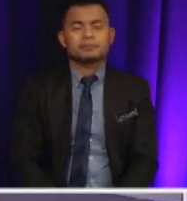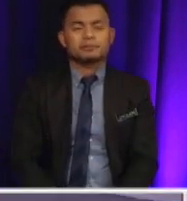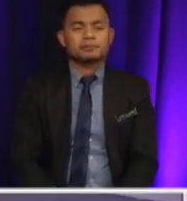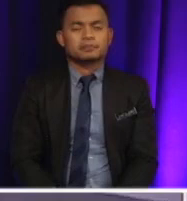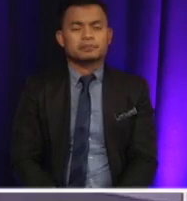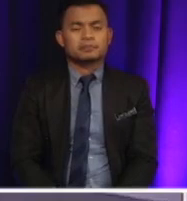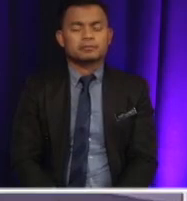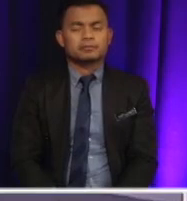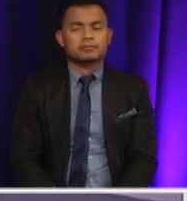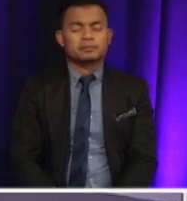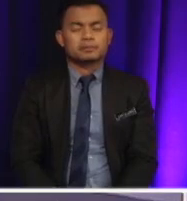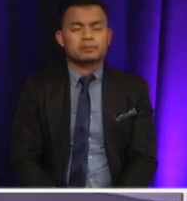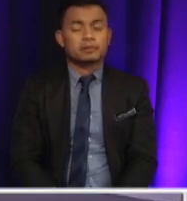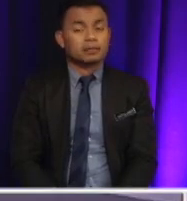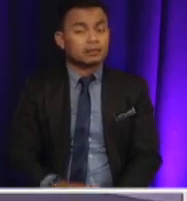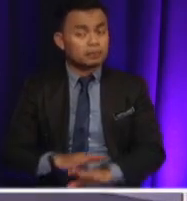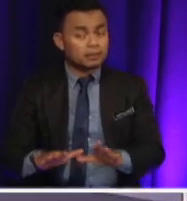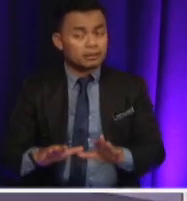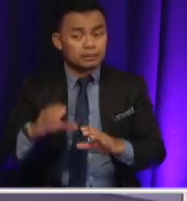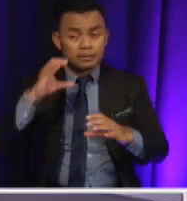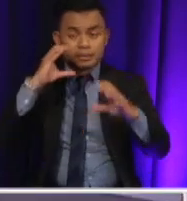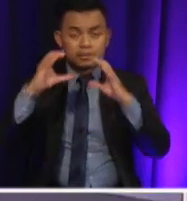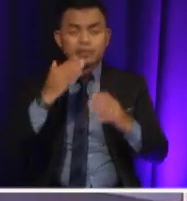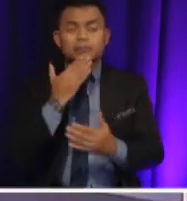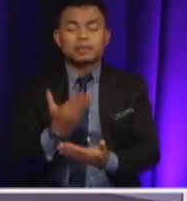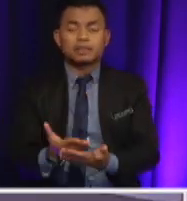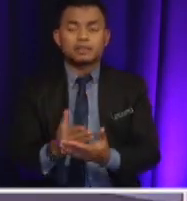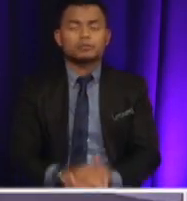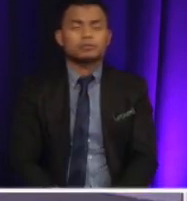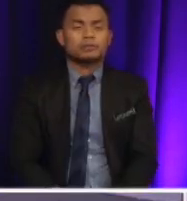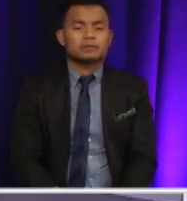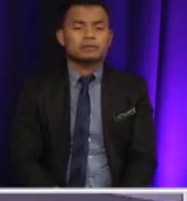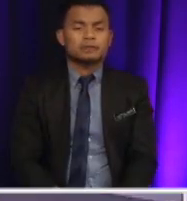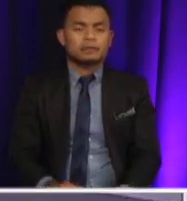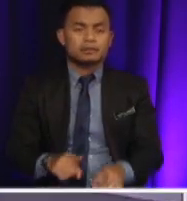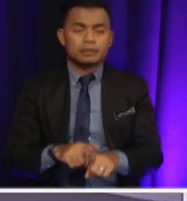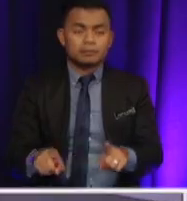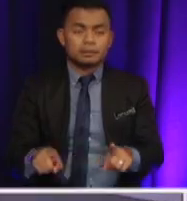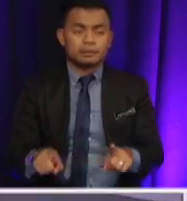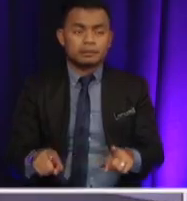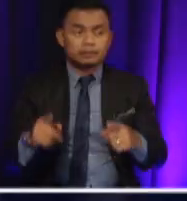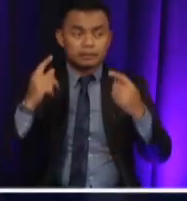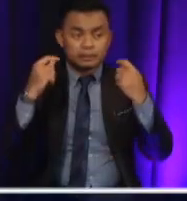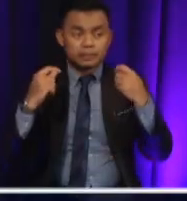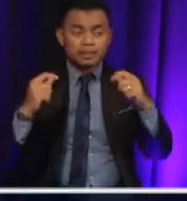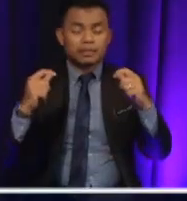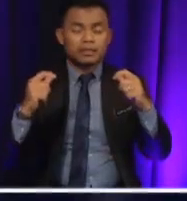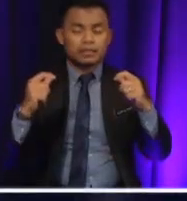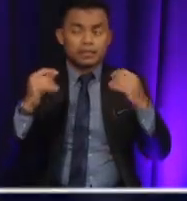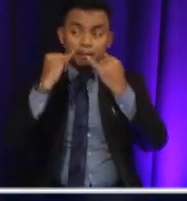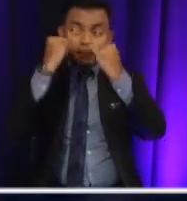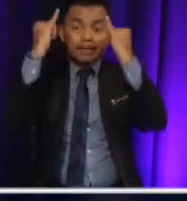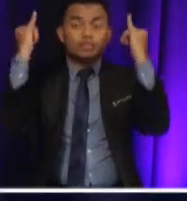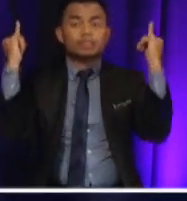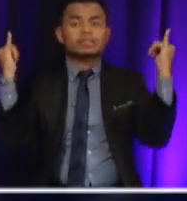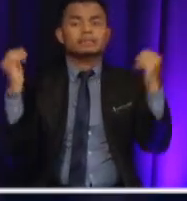you ever say thank you to it? I mean, of course, we don't say thank you to things, but Try. Just imagine. Yeah, imagine. Just right?